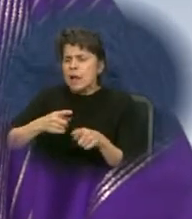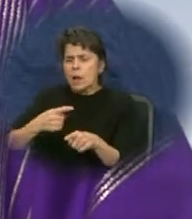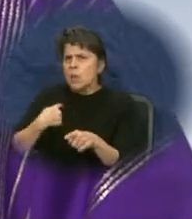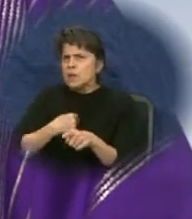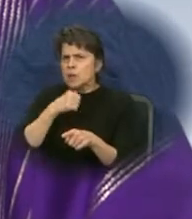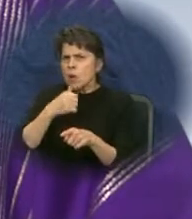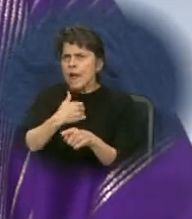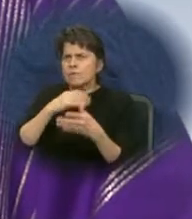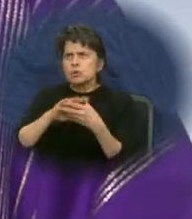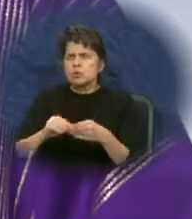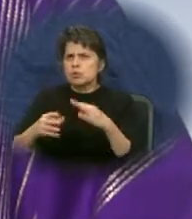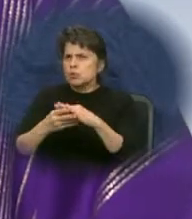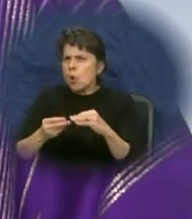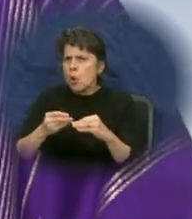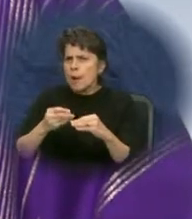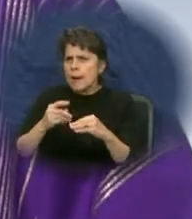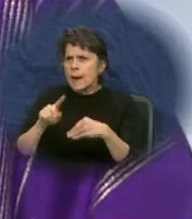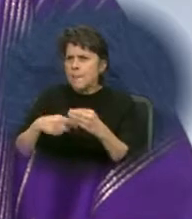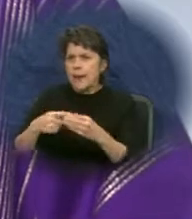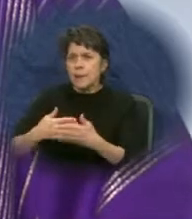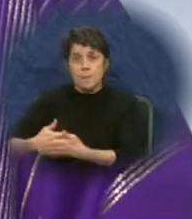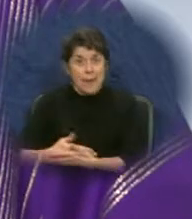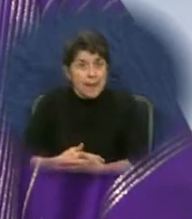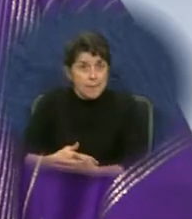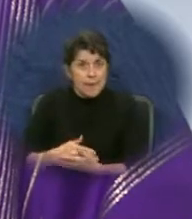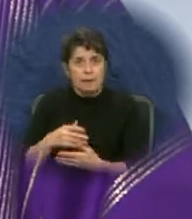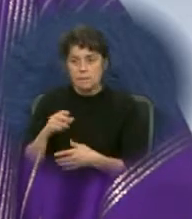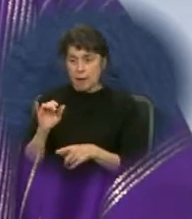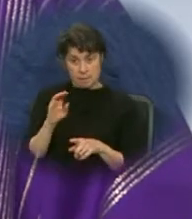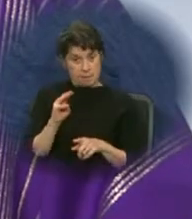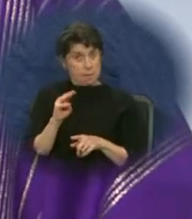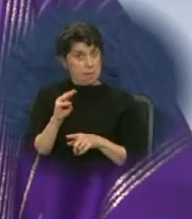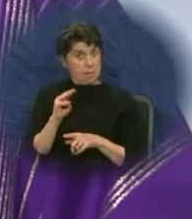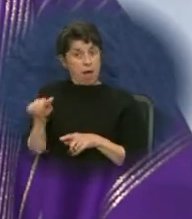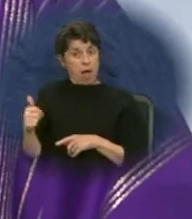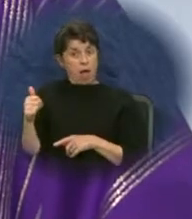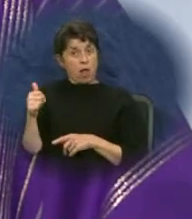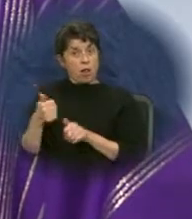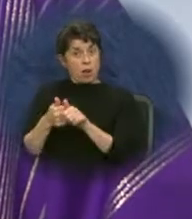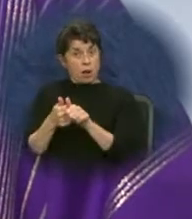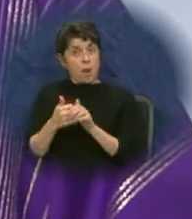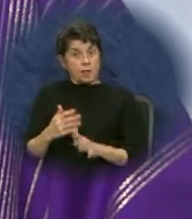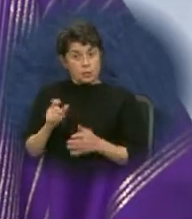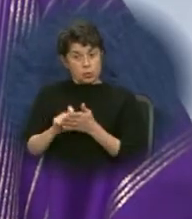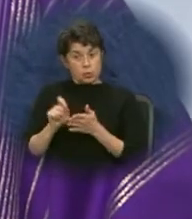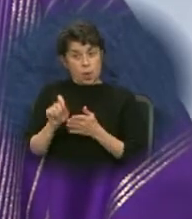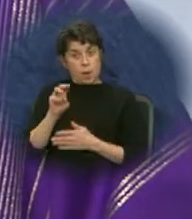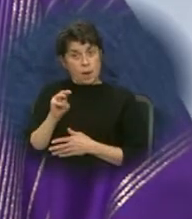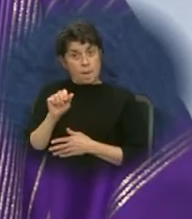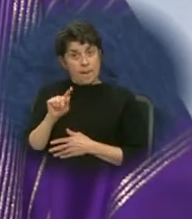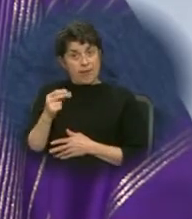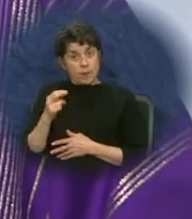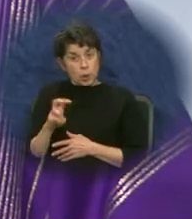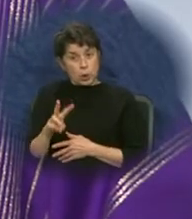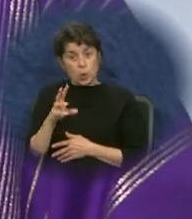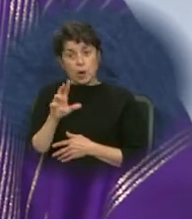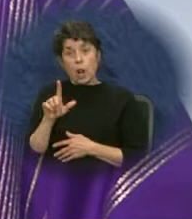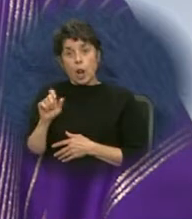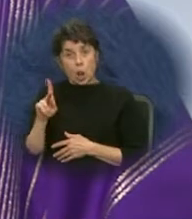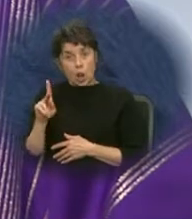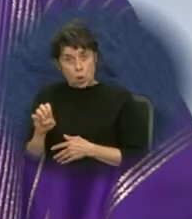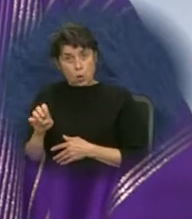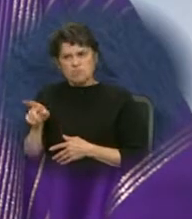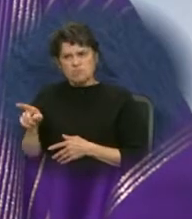a narrative of the infancy narratives like Matthew and Luke, but we have these words of Mark